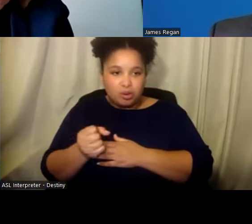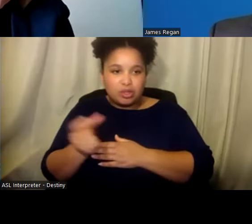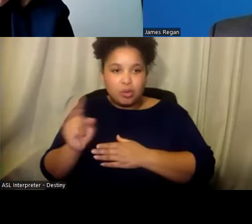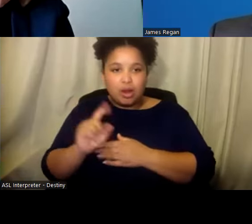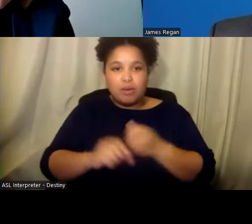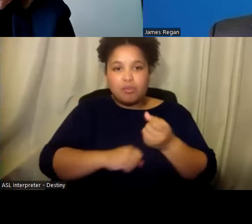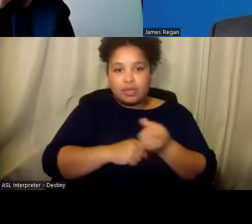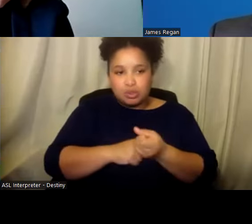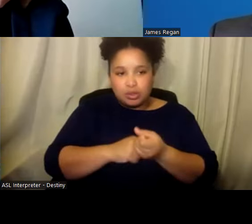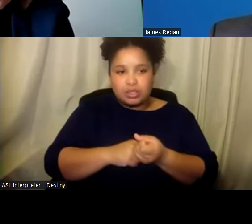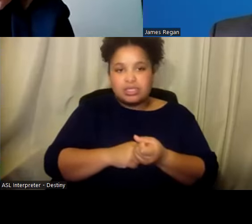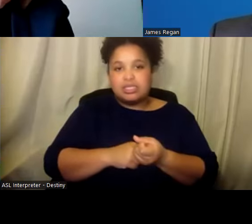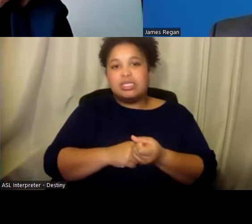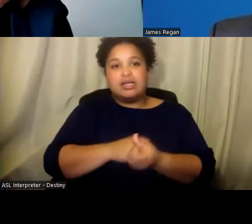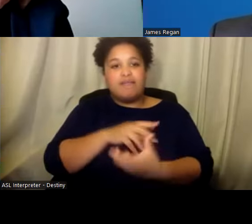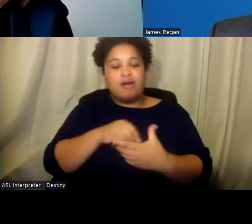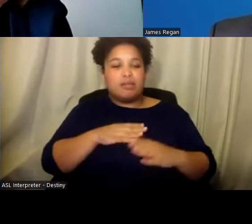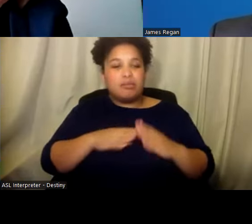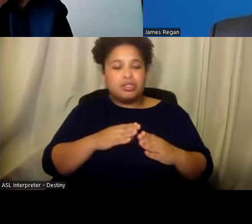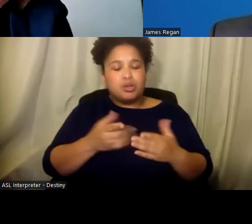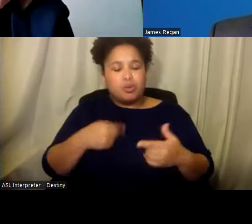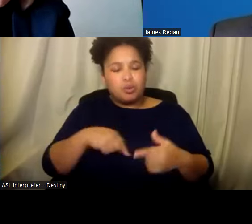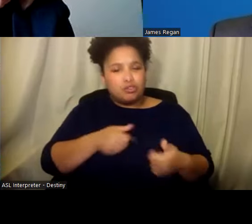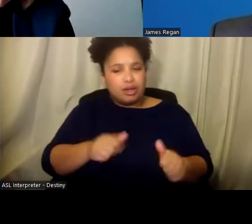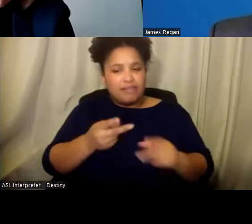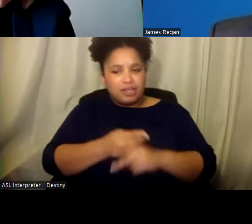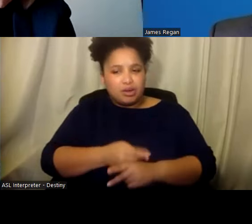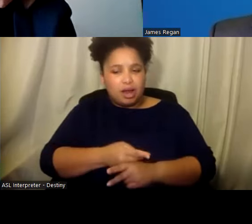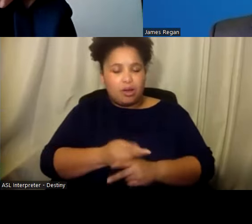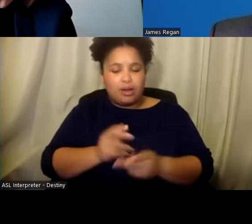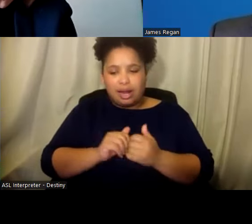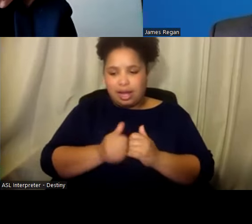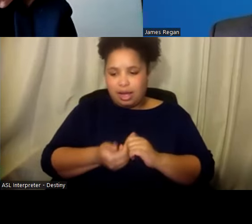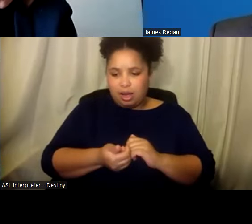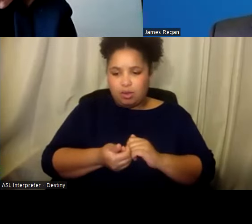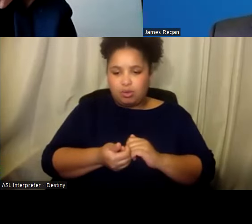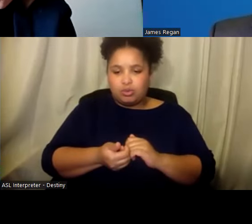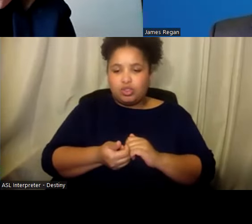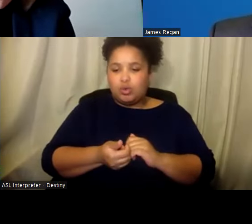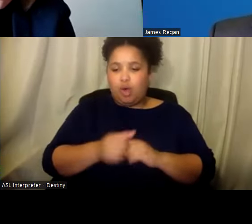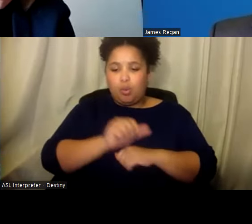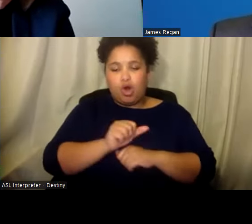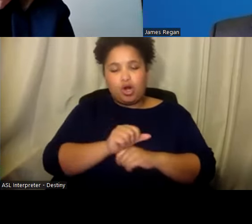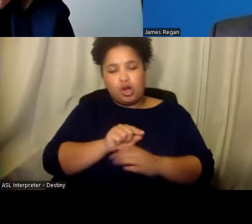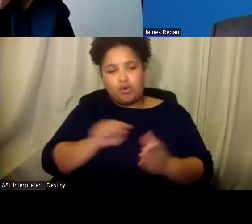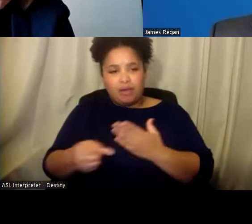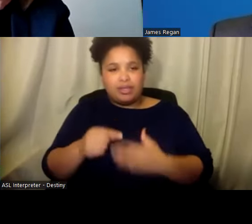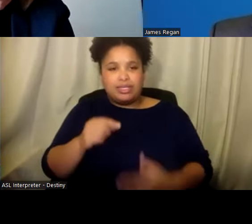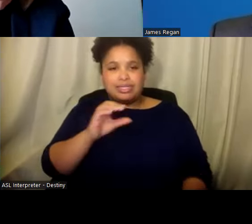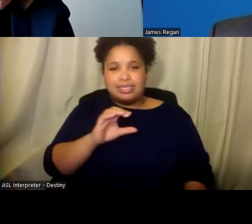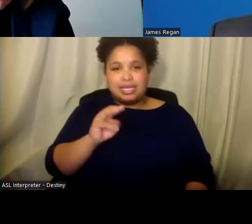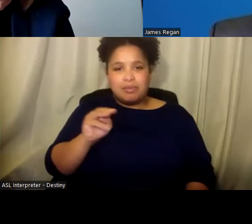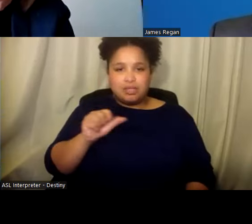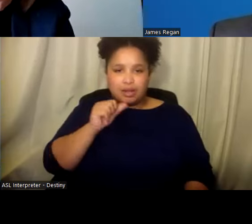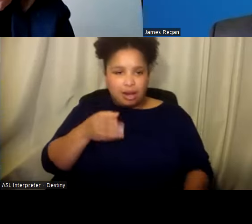and the community health workers in the community. So we're trying to figure out a way how to get around that. And CMS wouldn't allow us to, because